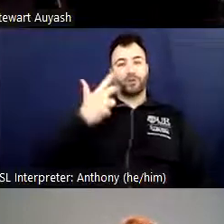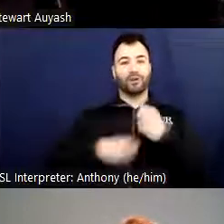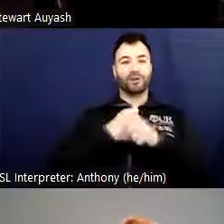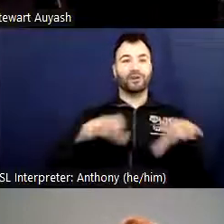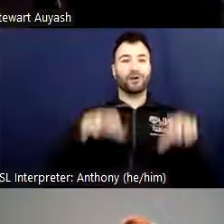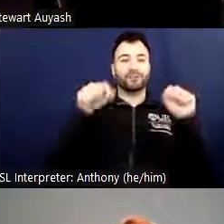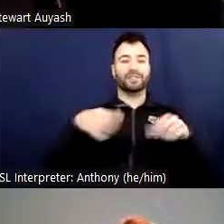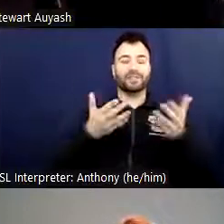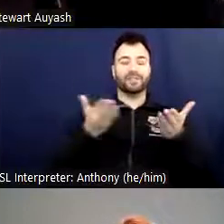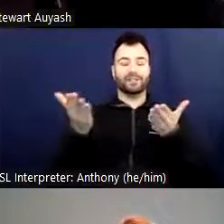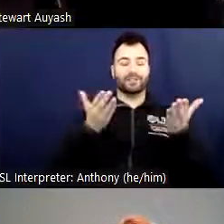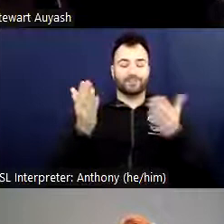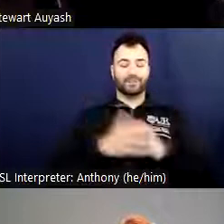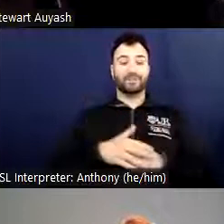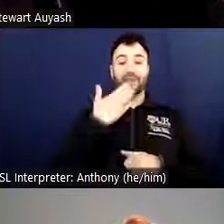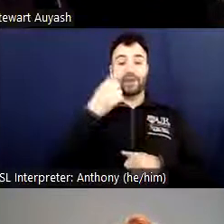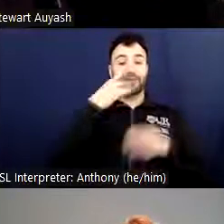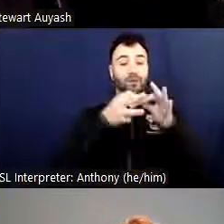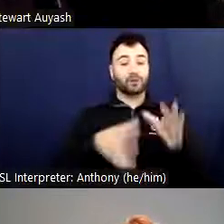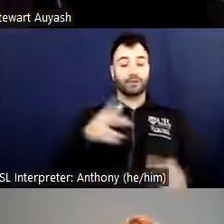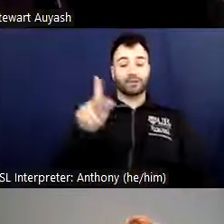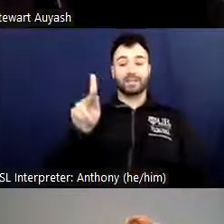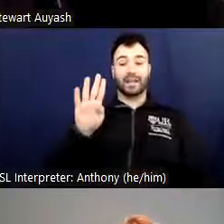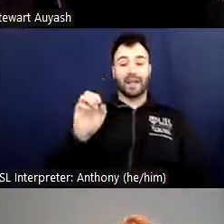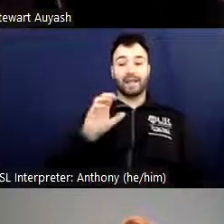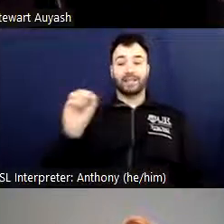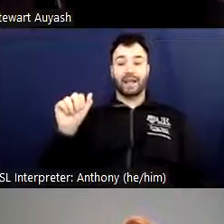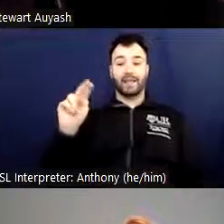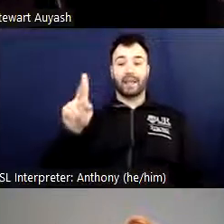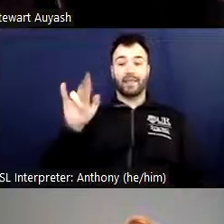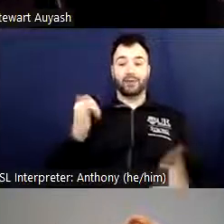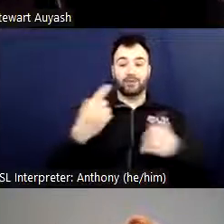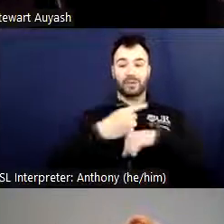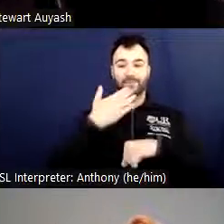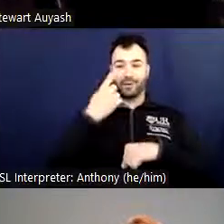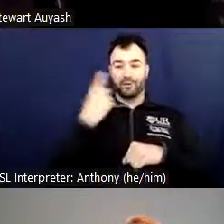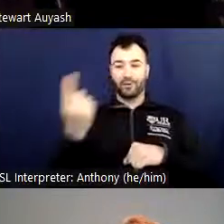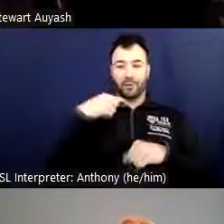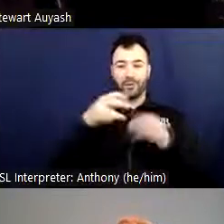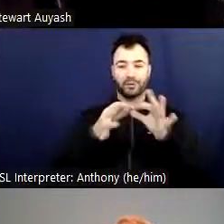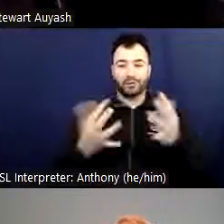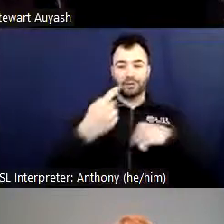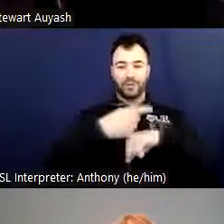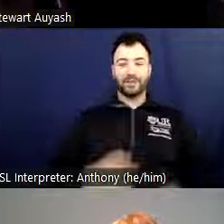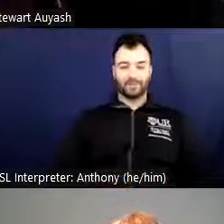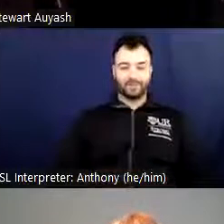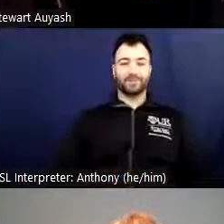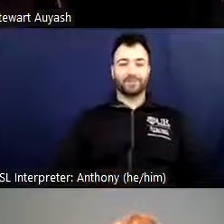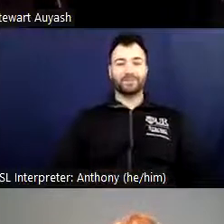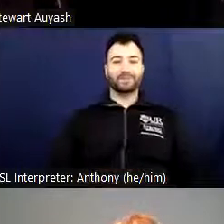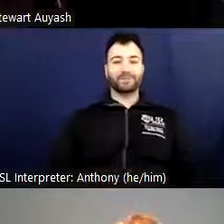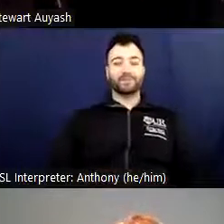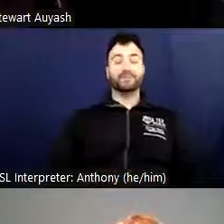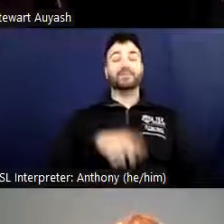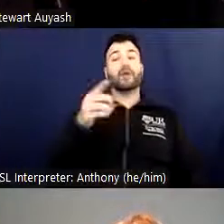the interpreters for today's session, Kate Pedersen and Anthony Bizzaro. Thank you so much for being with us. And before we begin, we just have